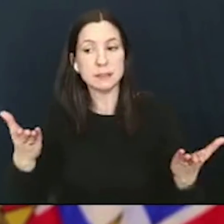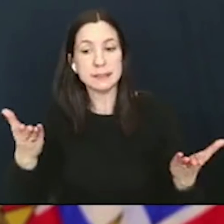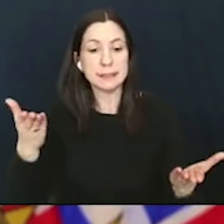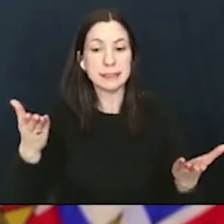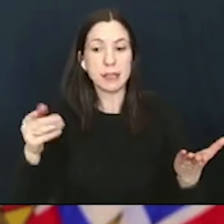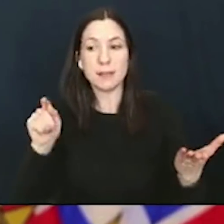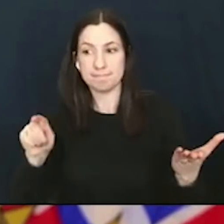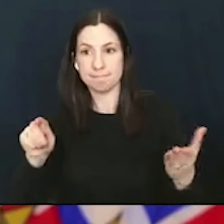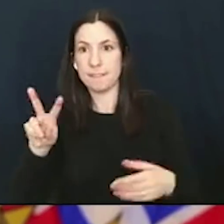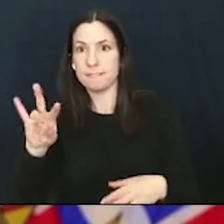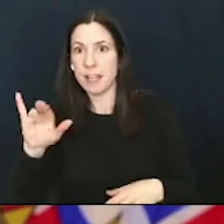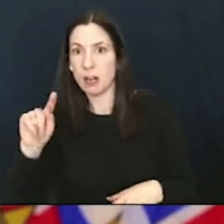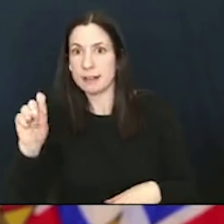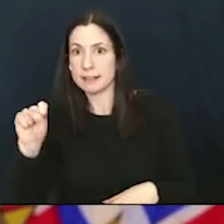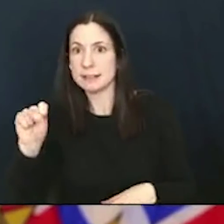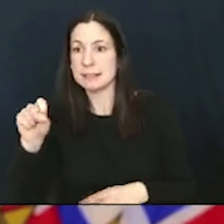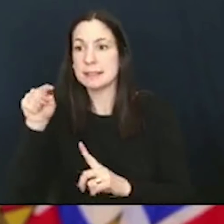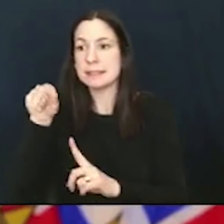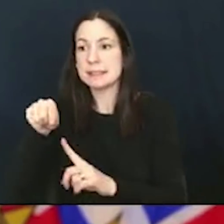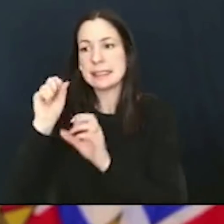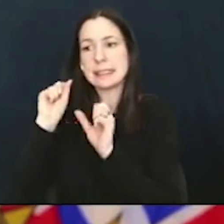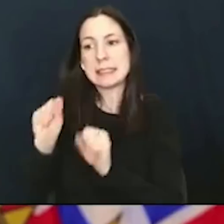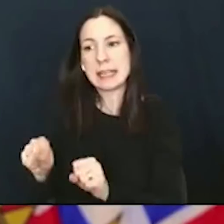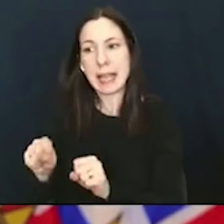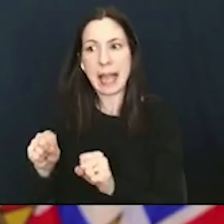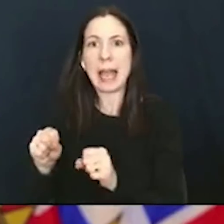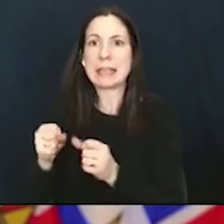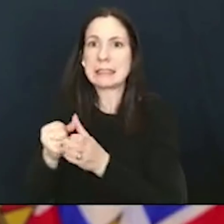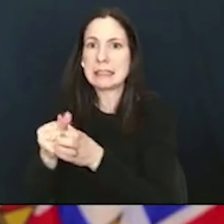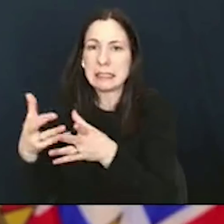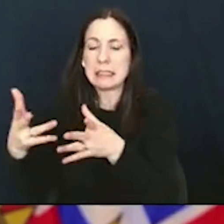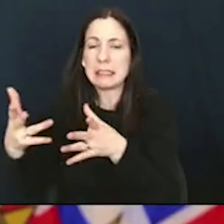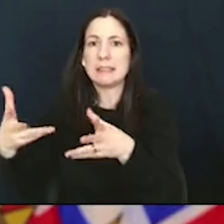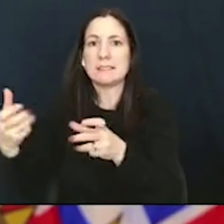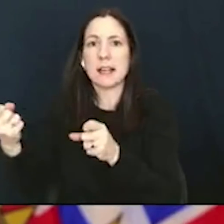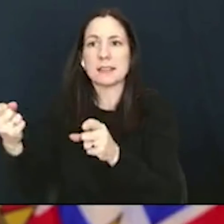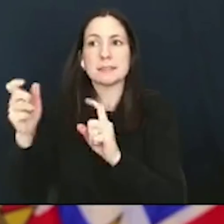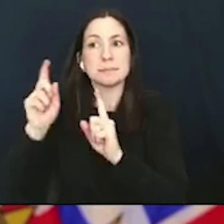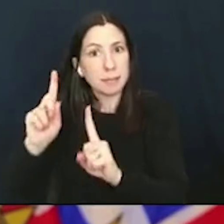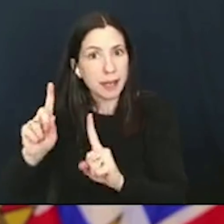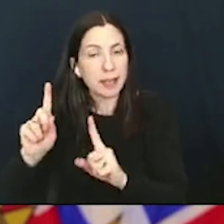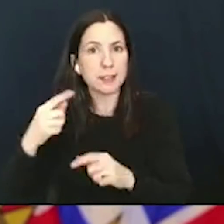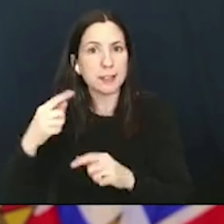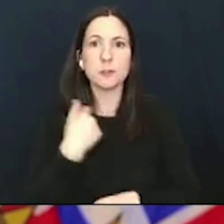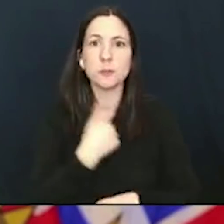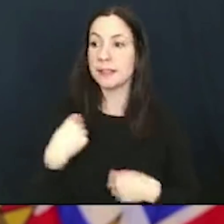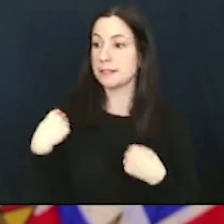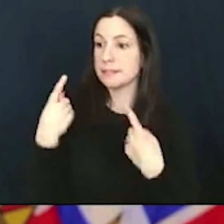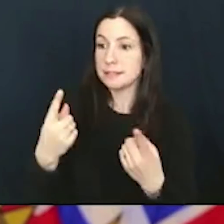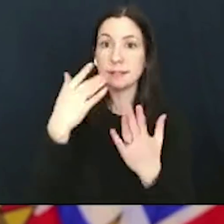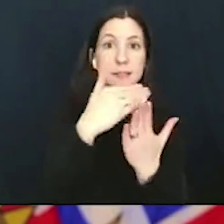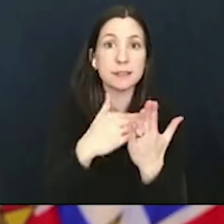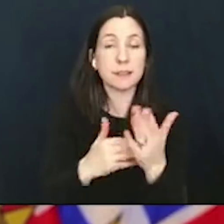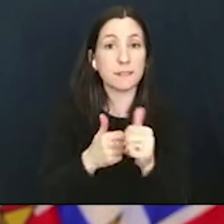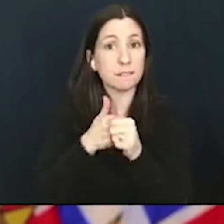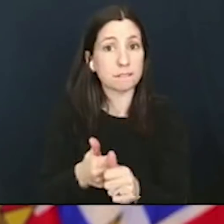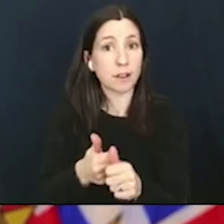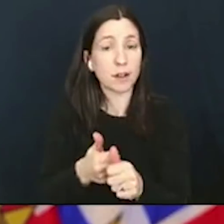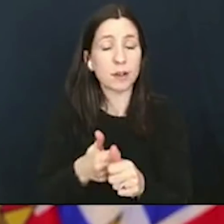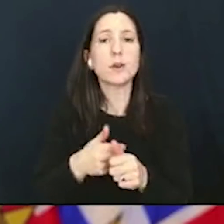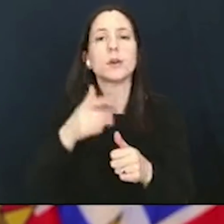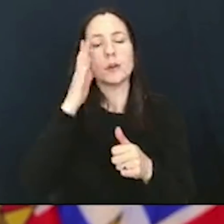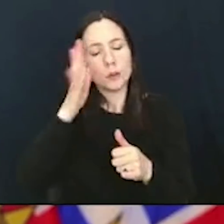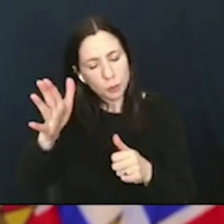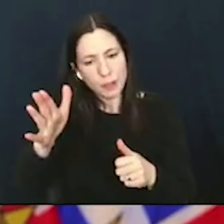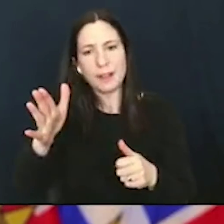can have. But we know what to do to manage these, and we can and will do it. We